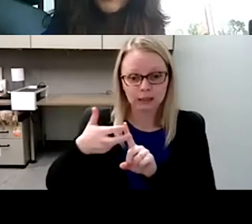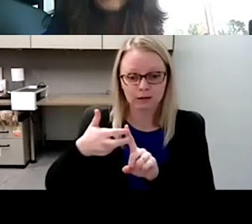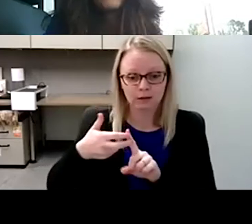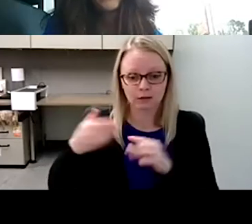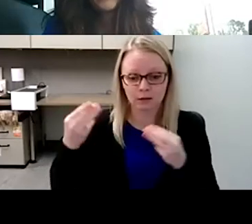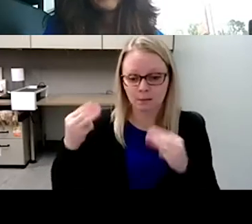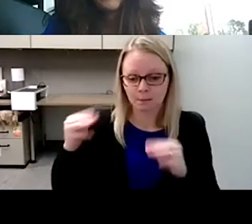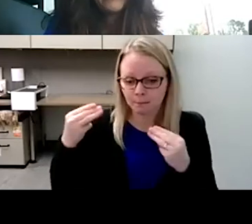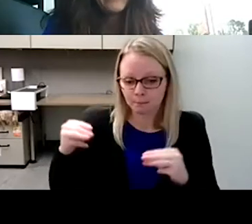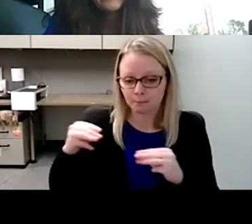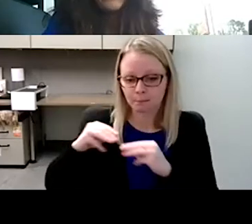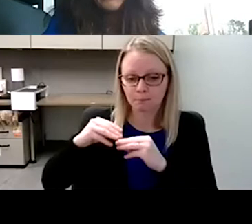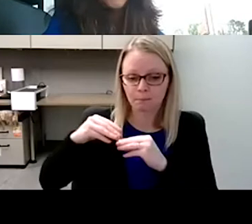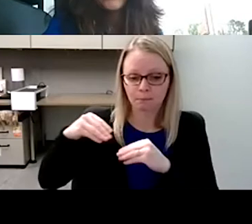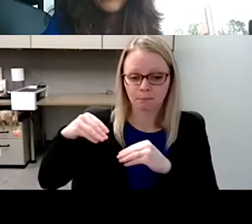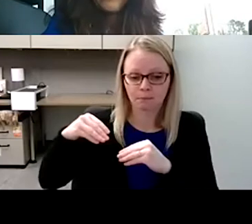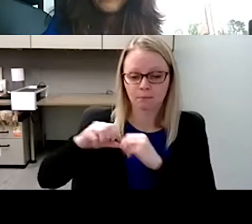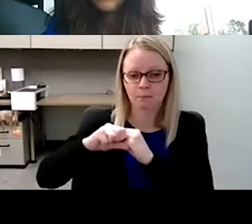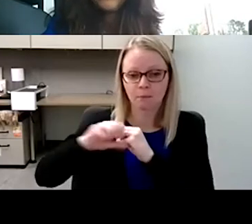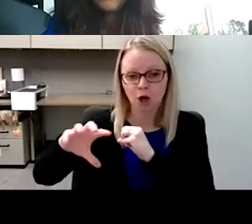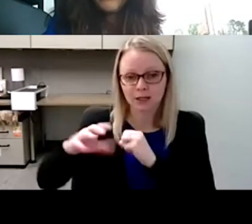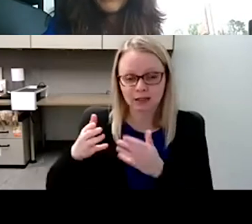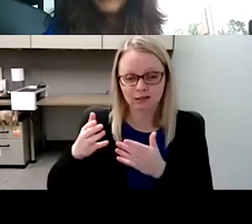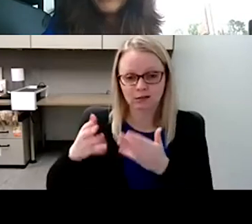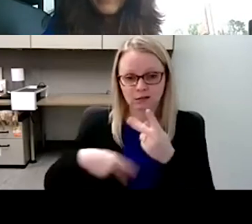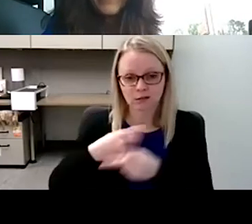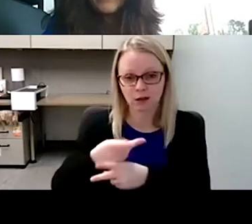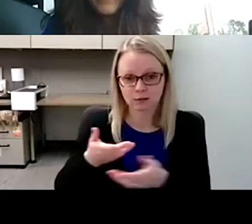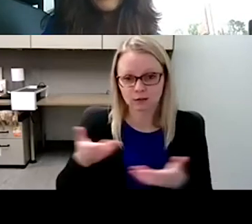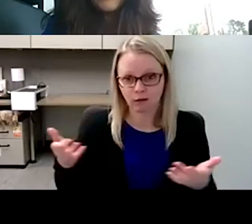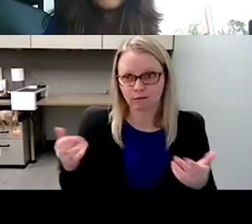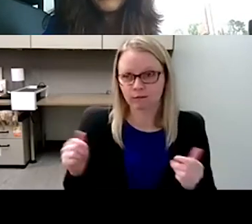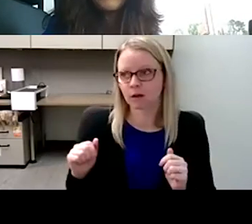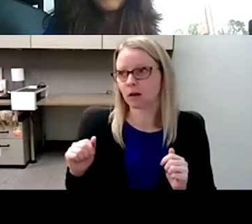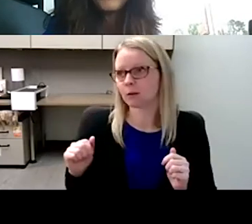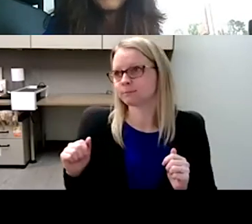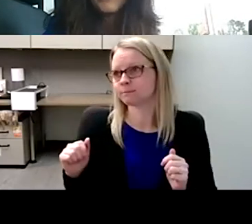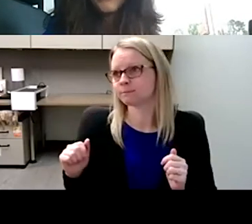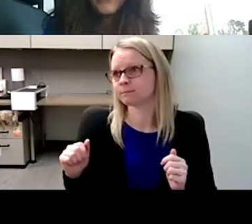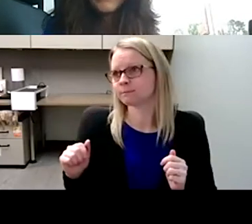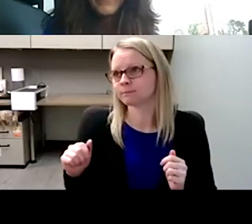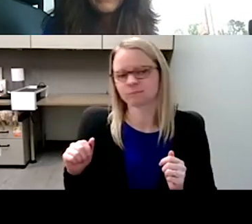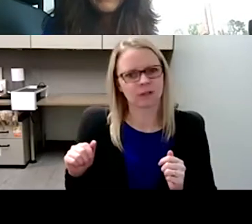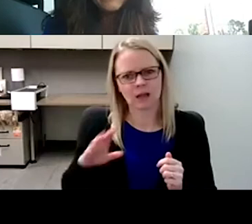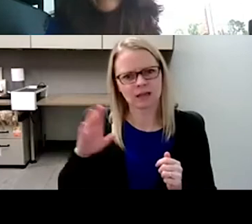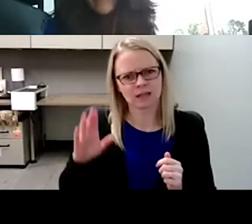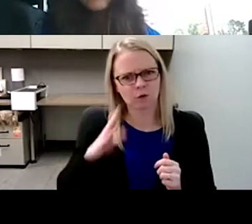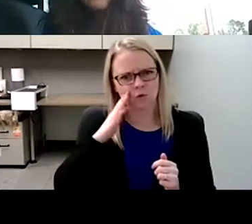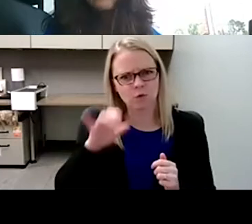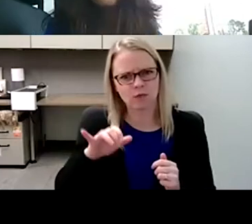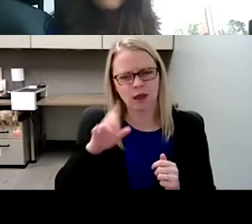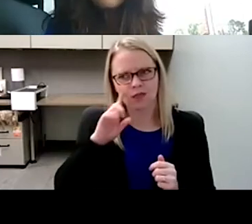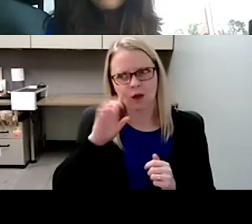commercial for my firm. I mean, I never would have thought I would have been doing that. I thought it was going to be crunching numbers the whole time, and it's